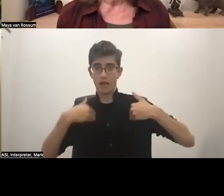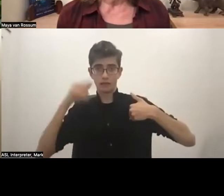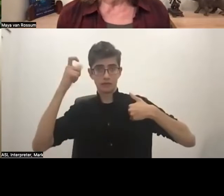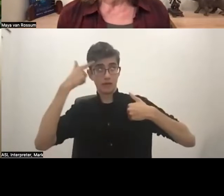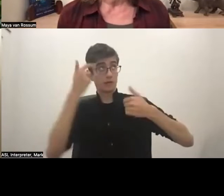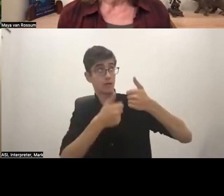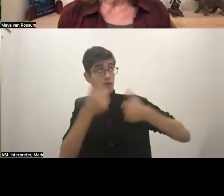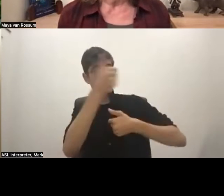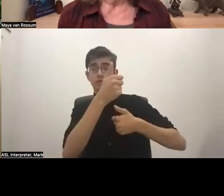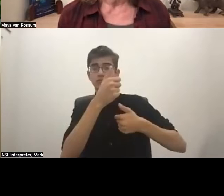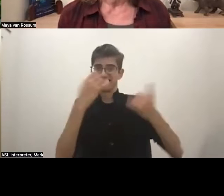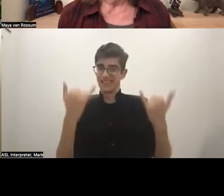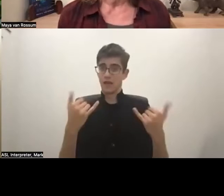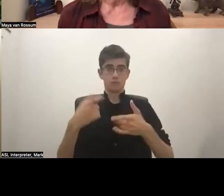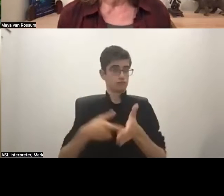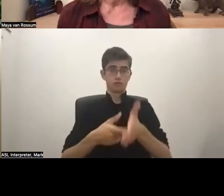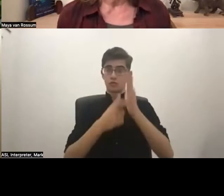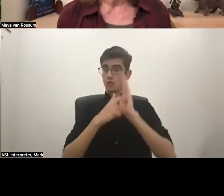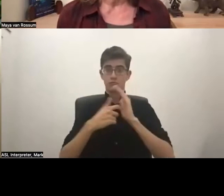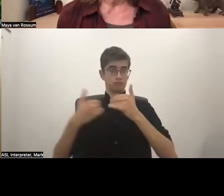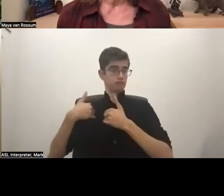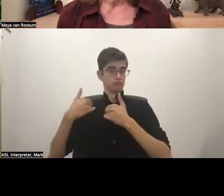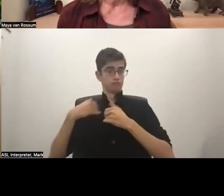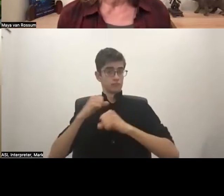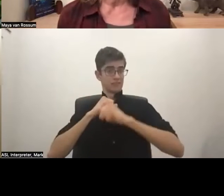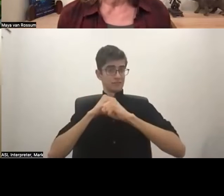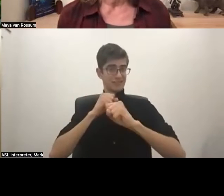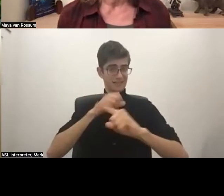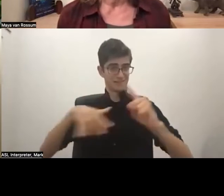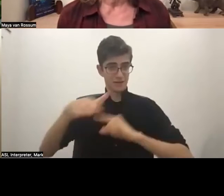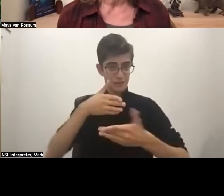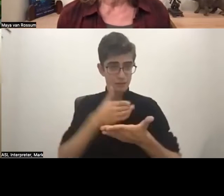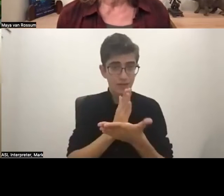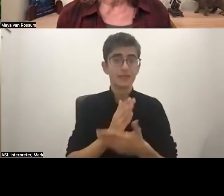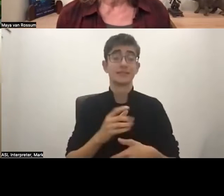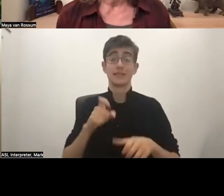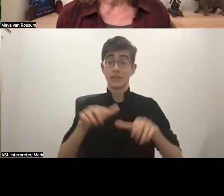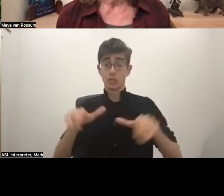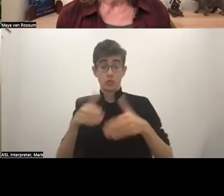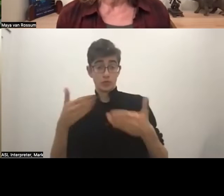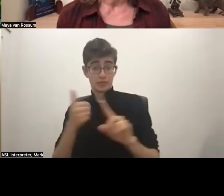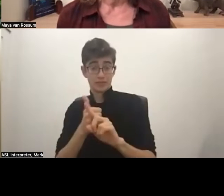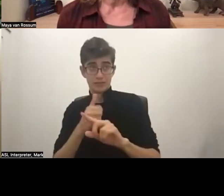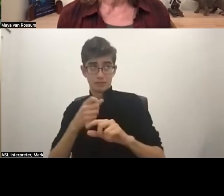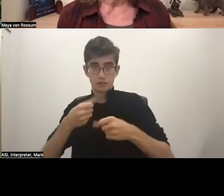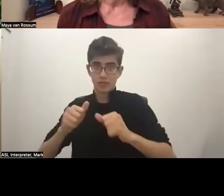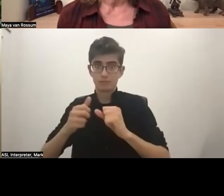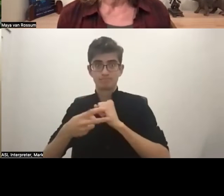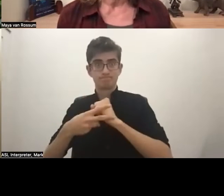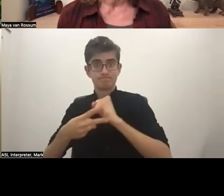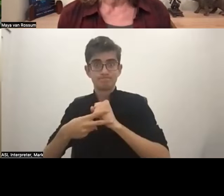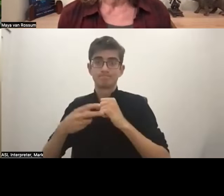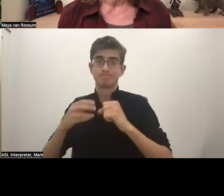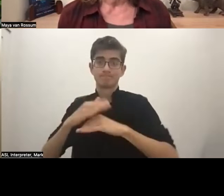steps now to protect environmental rights, to promote actions designed to preserve and enhance these rights, and to take